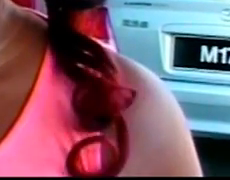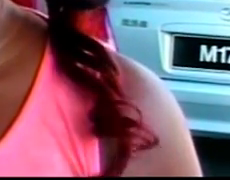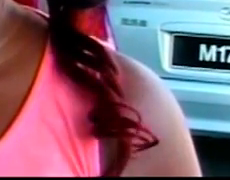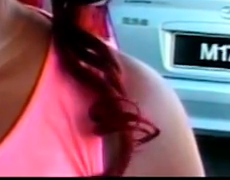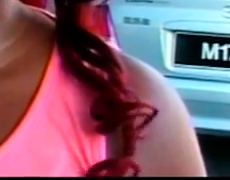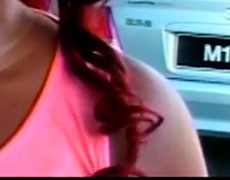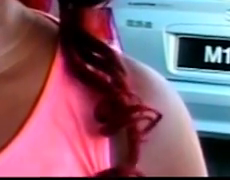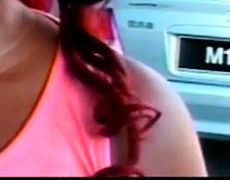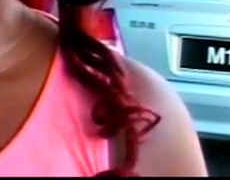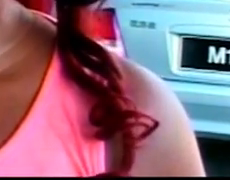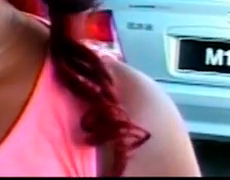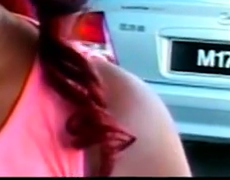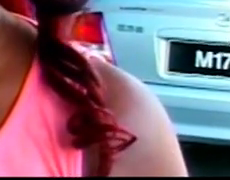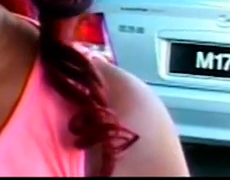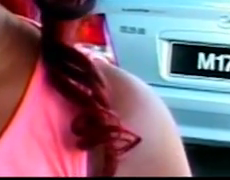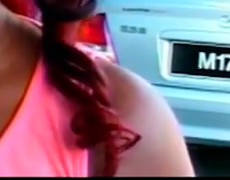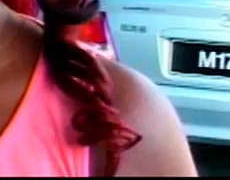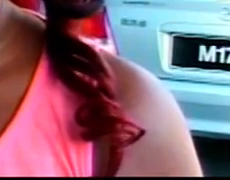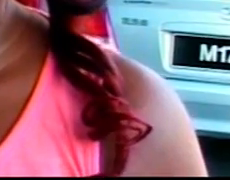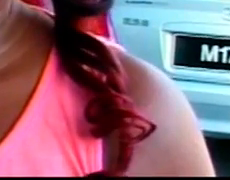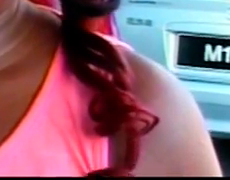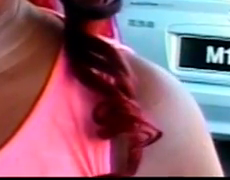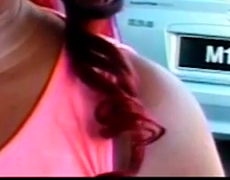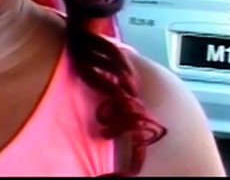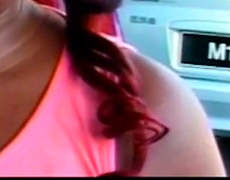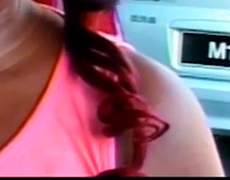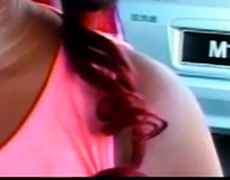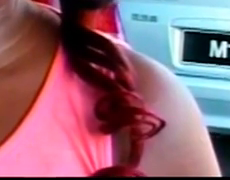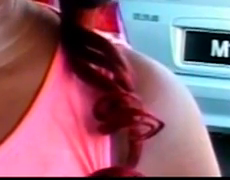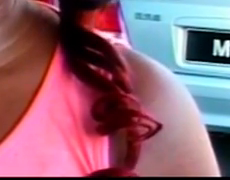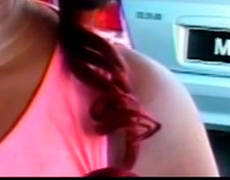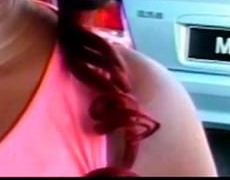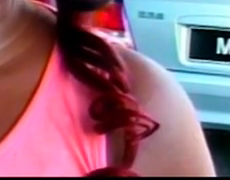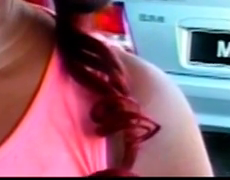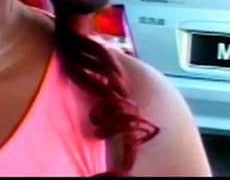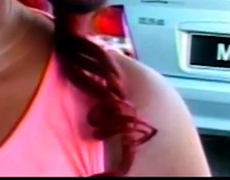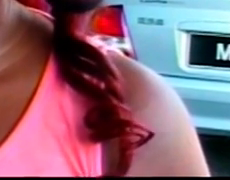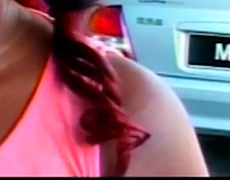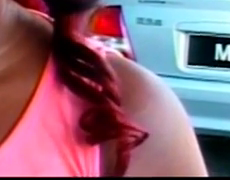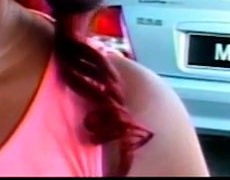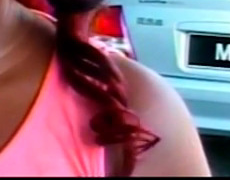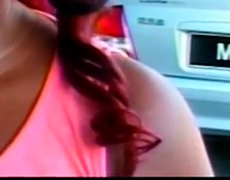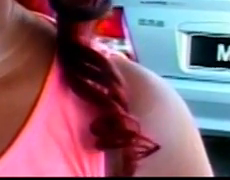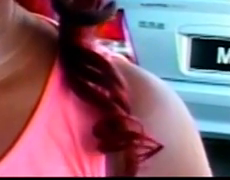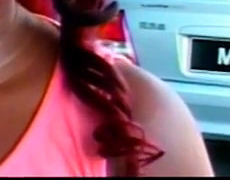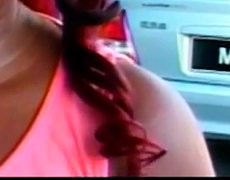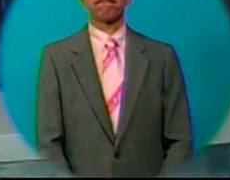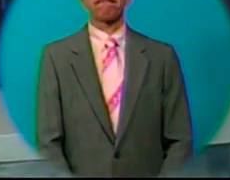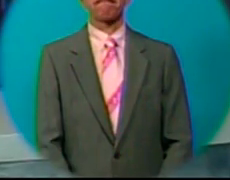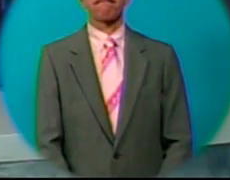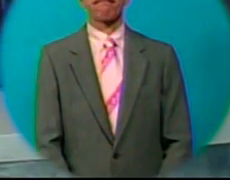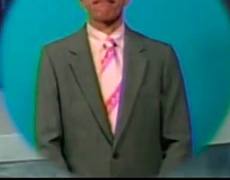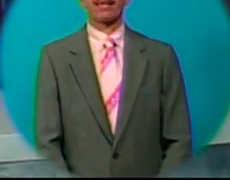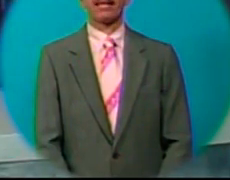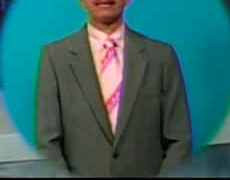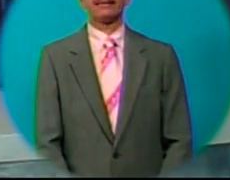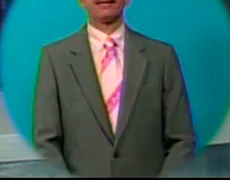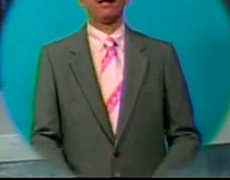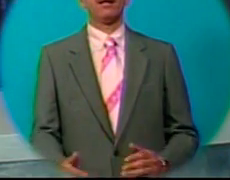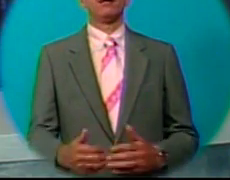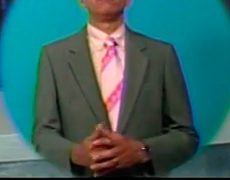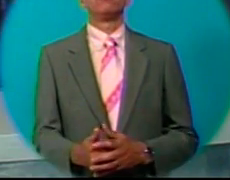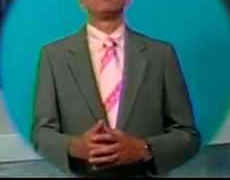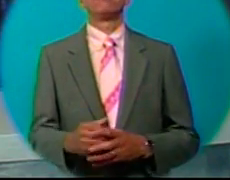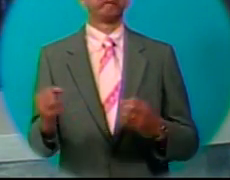to come out and have your tires slashed. So to me, extra security measures is a good way to go.